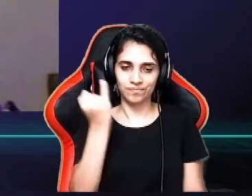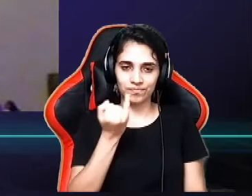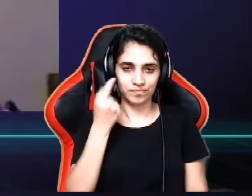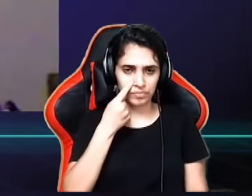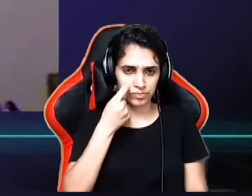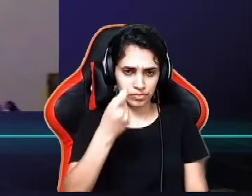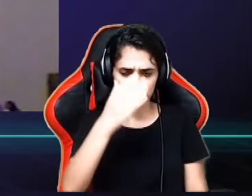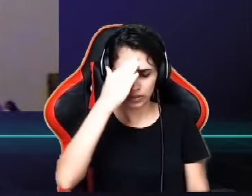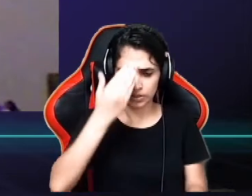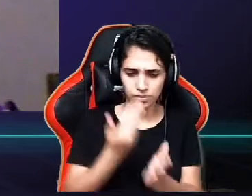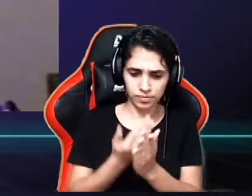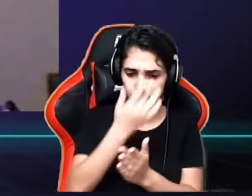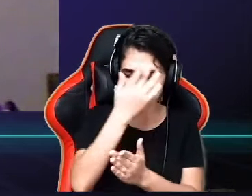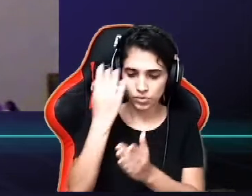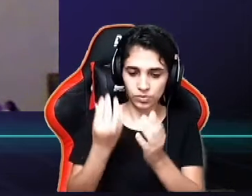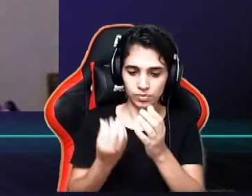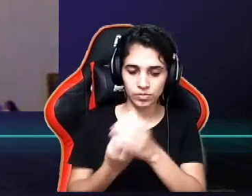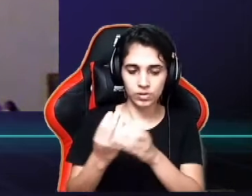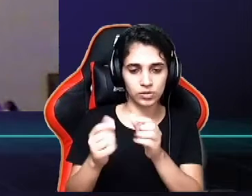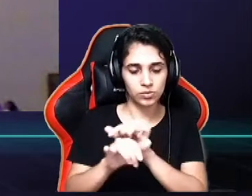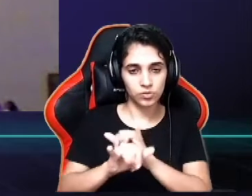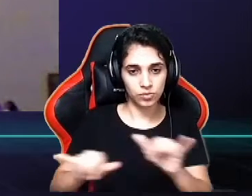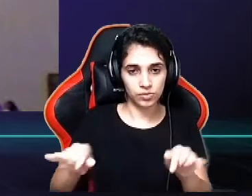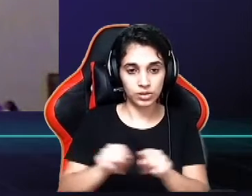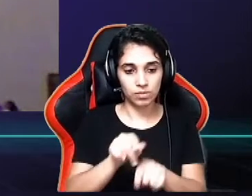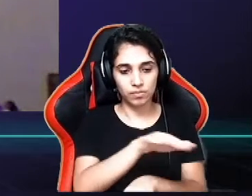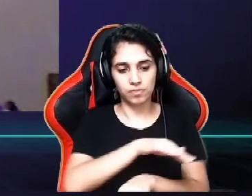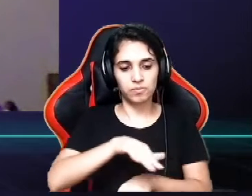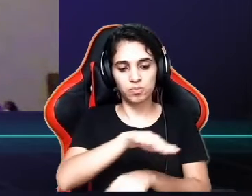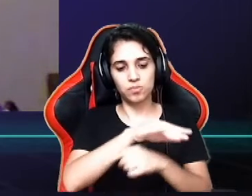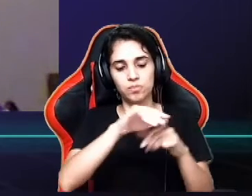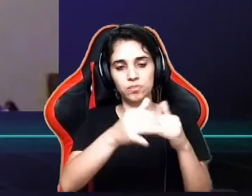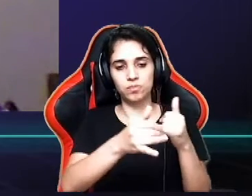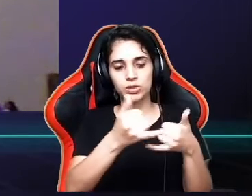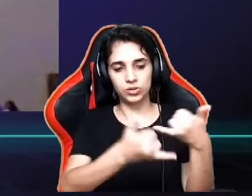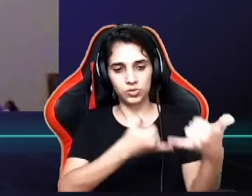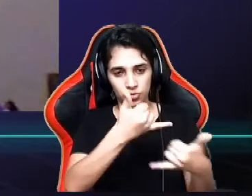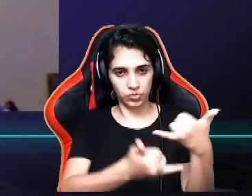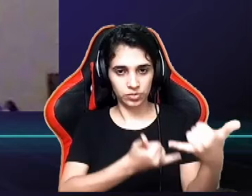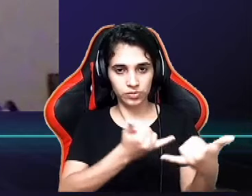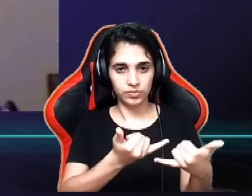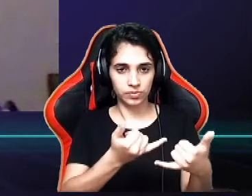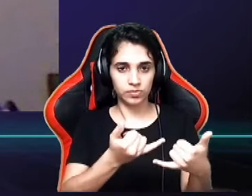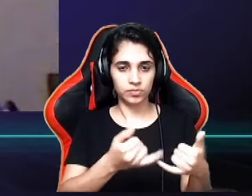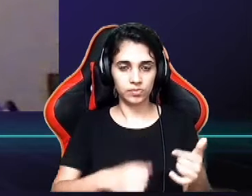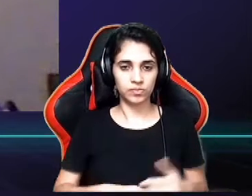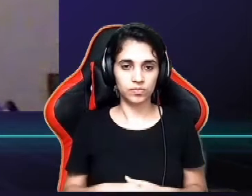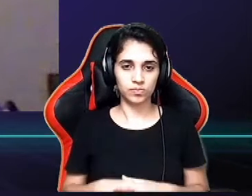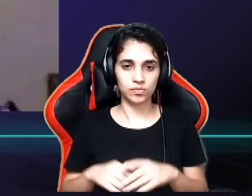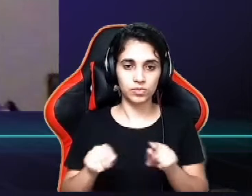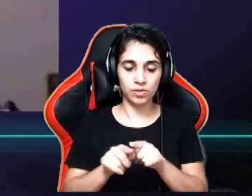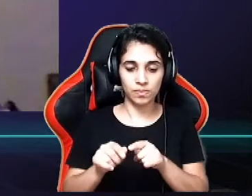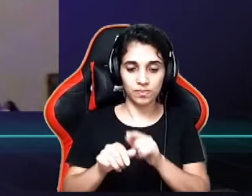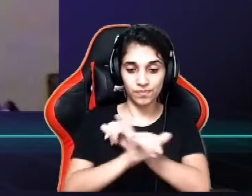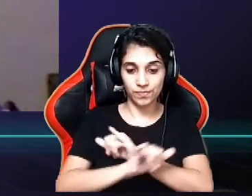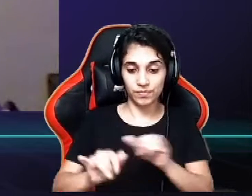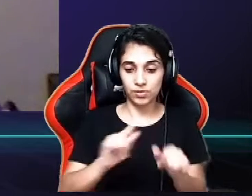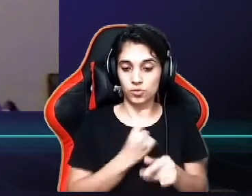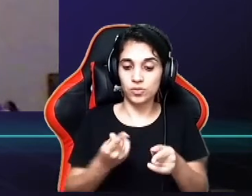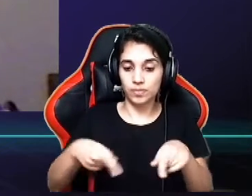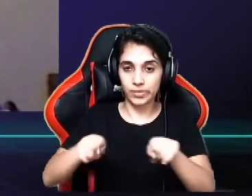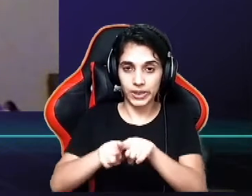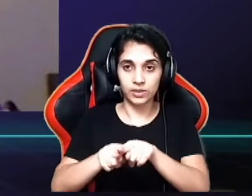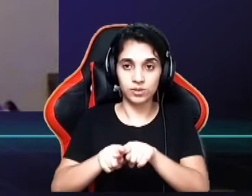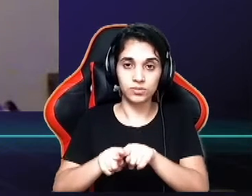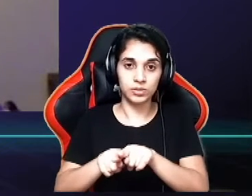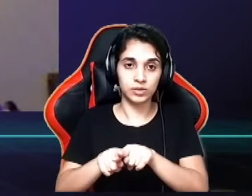extremely interesting moment for so many developers and those who love the games industry, and also announcing